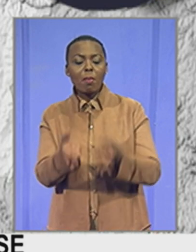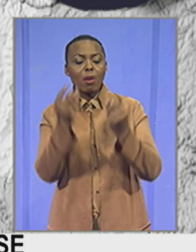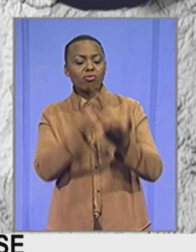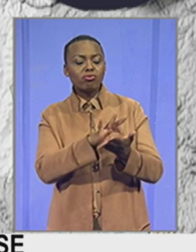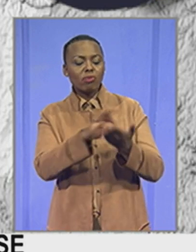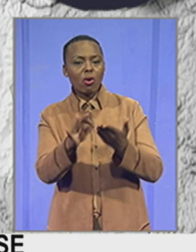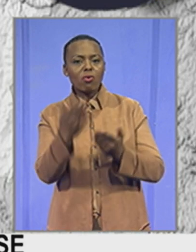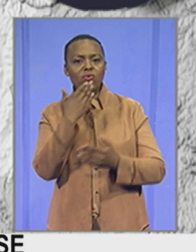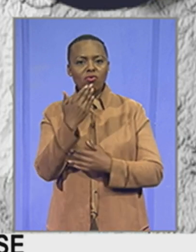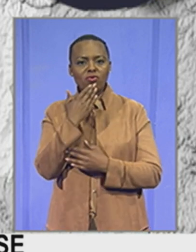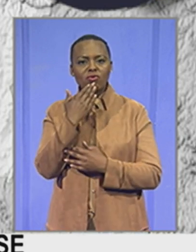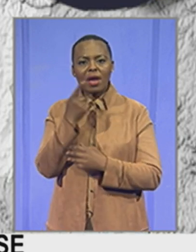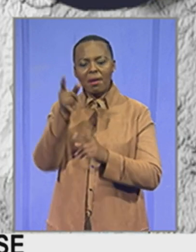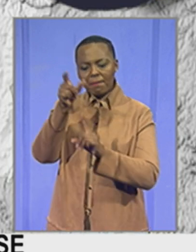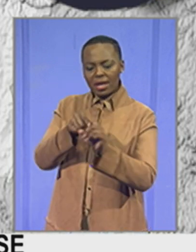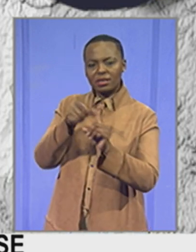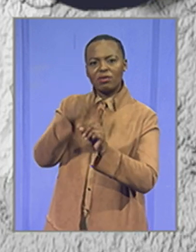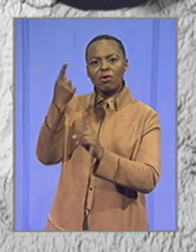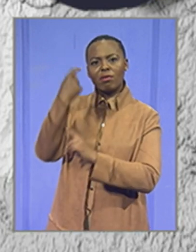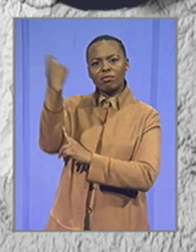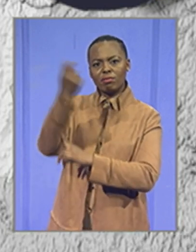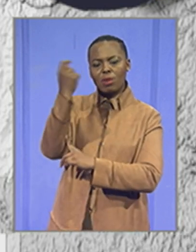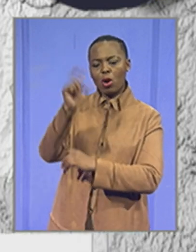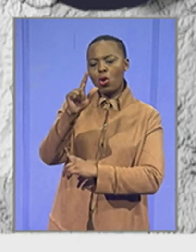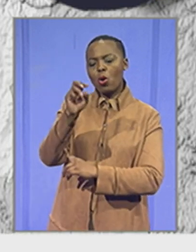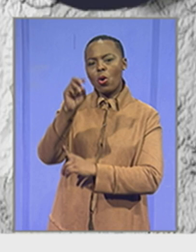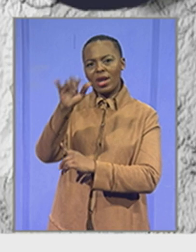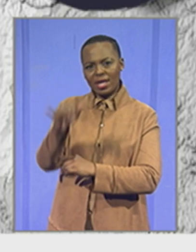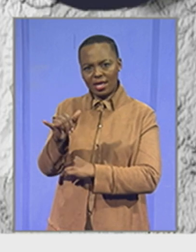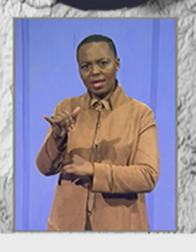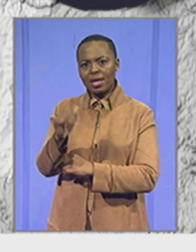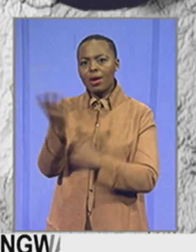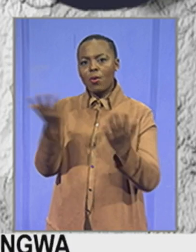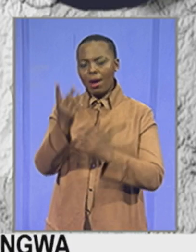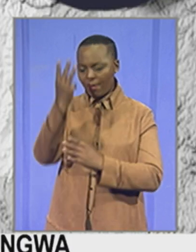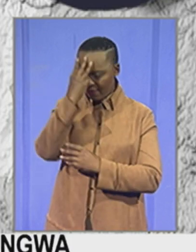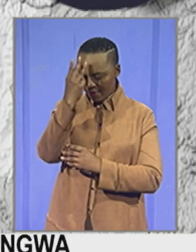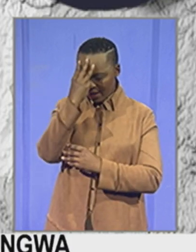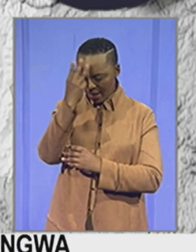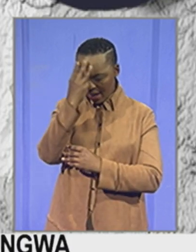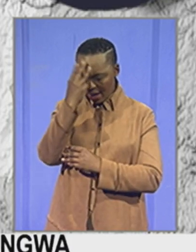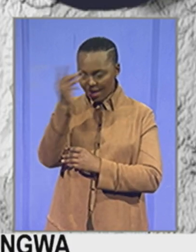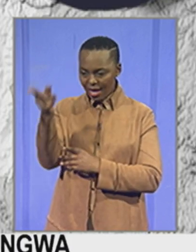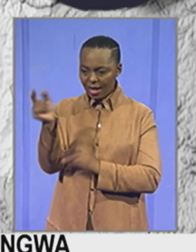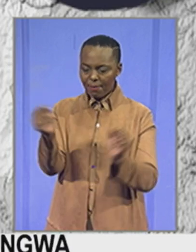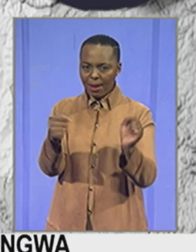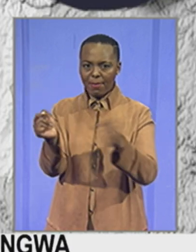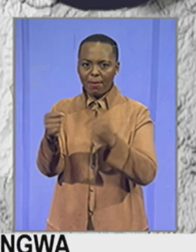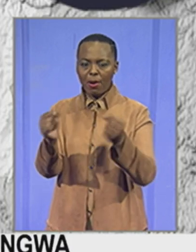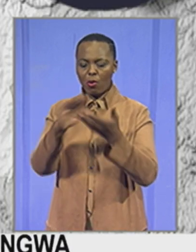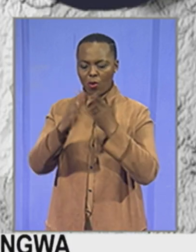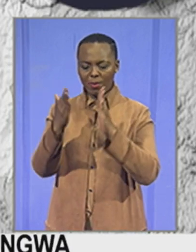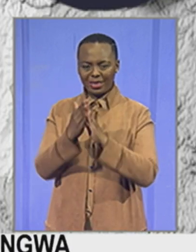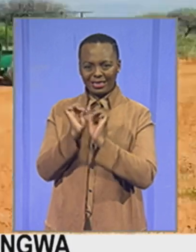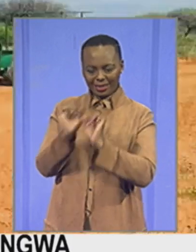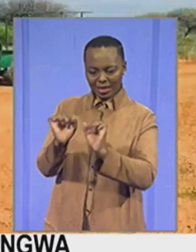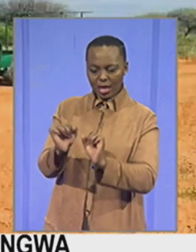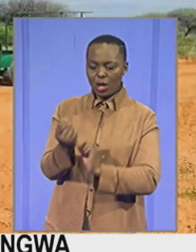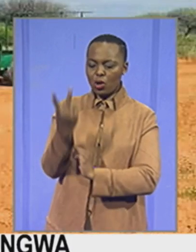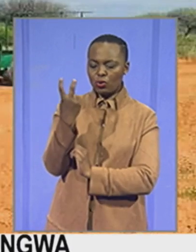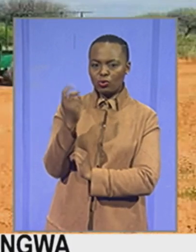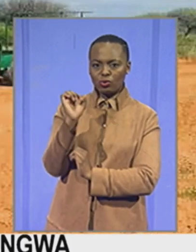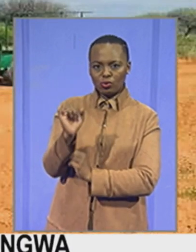ke moagi wa selegae wa motse o bidiwang Lonely Park ka mo Mafikeng o na thapile batho ba selegae ebile ba le babedi ba